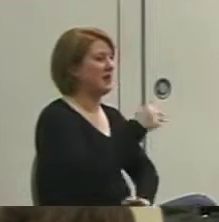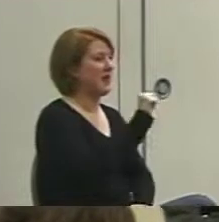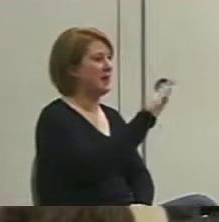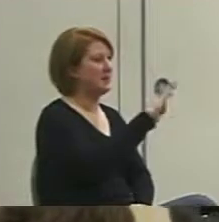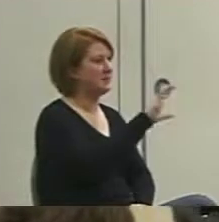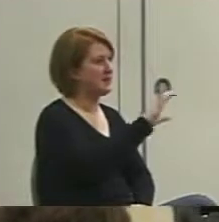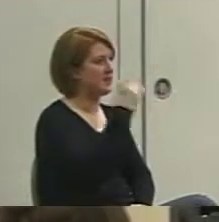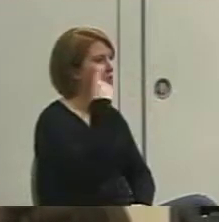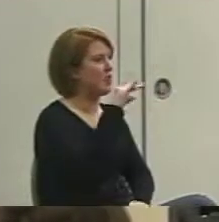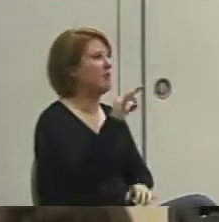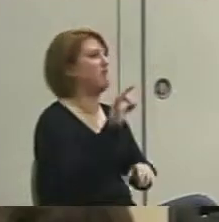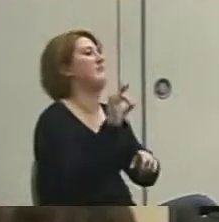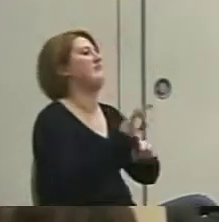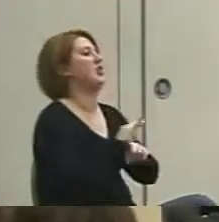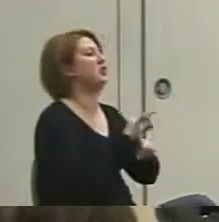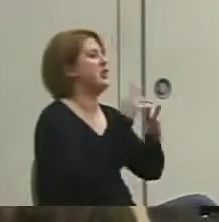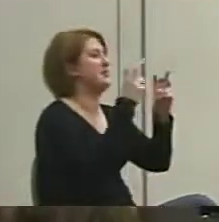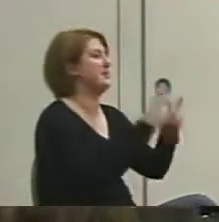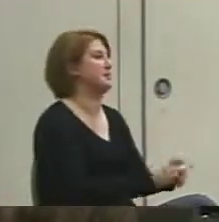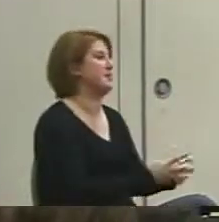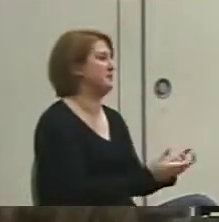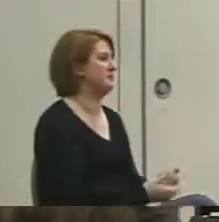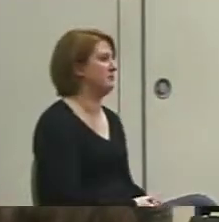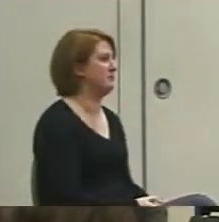functional assessment.